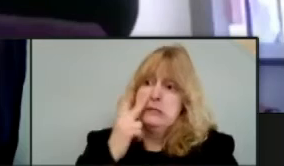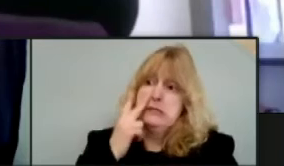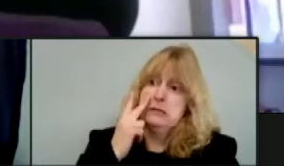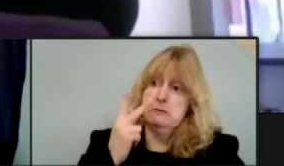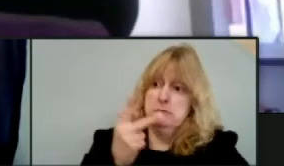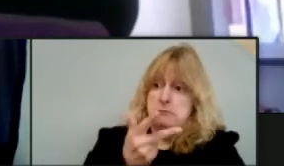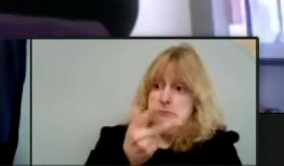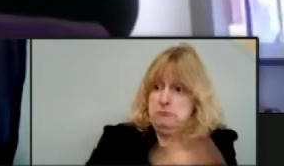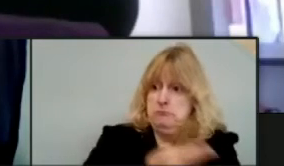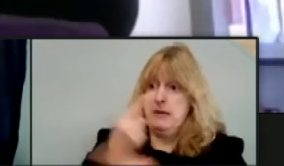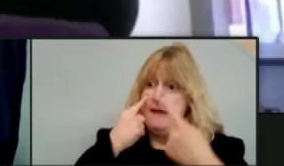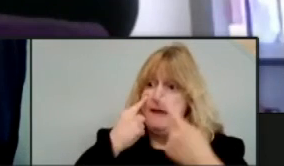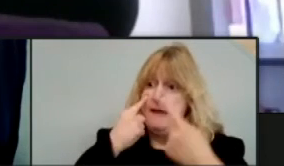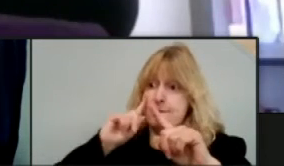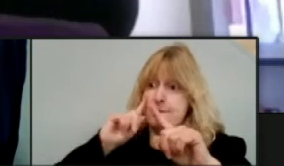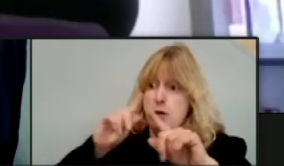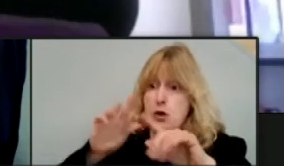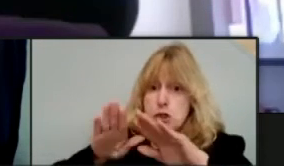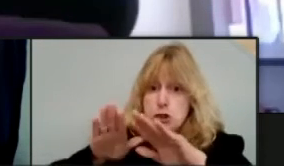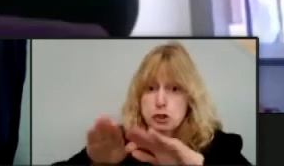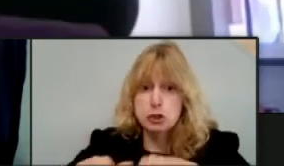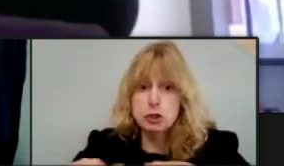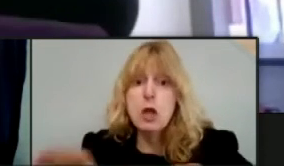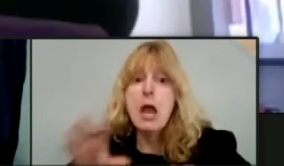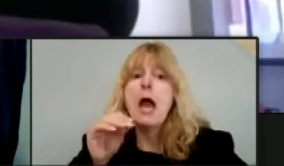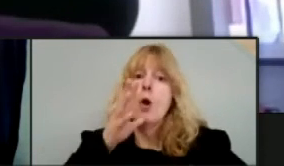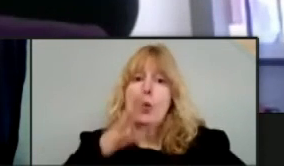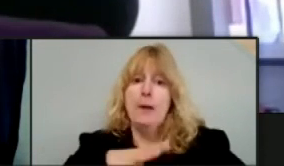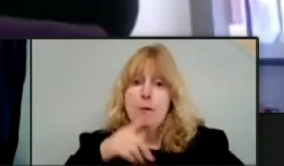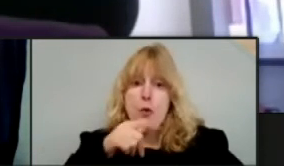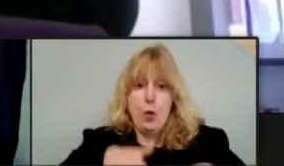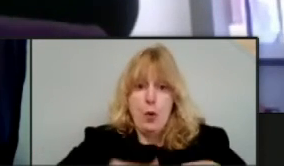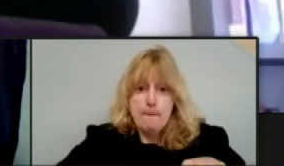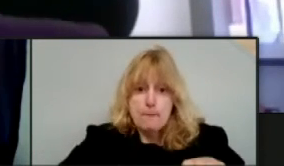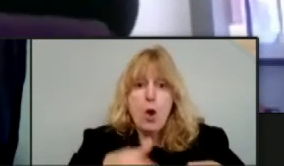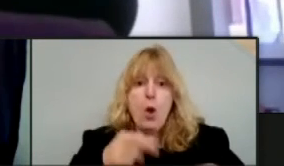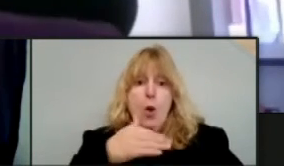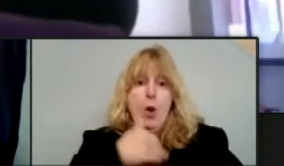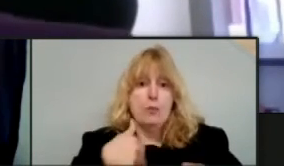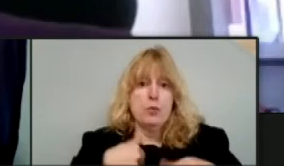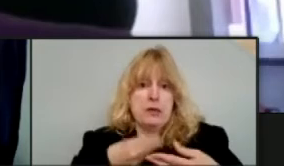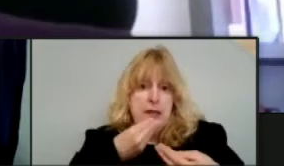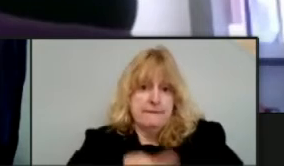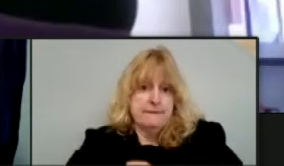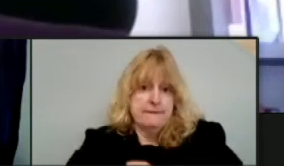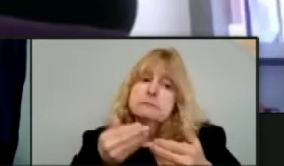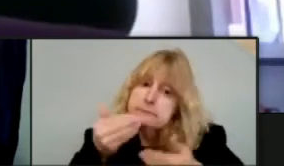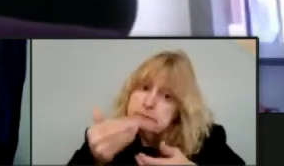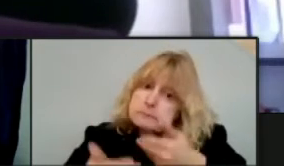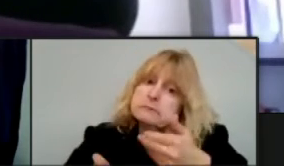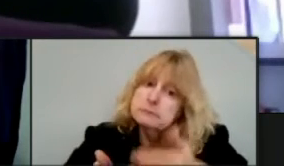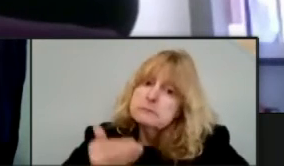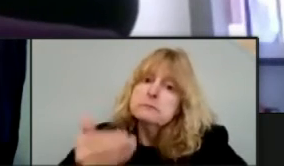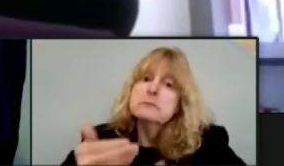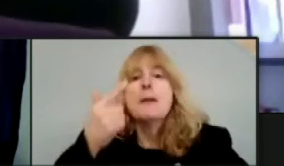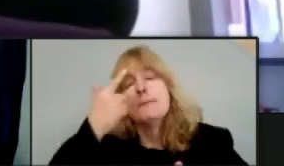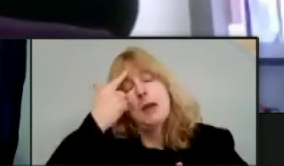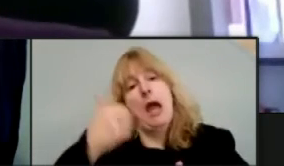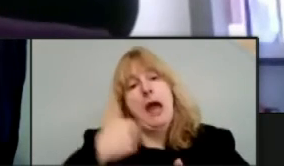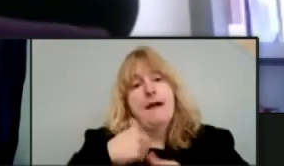for children and women who are pregnant or lactating is in progress. And that's because there are protections against